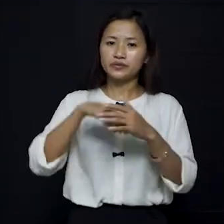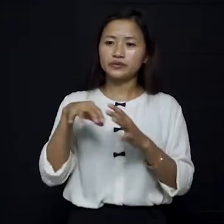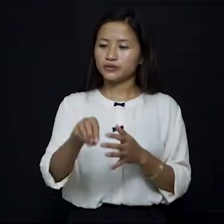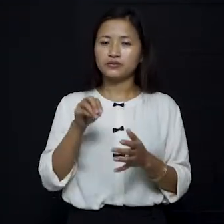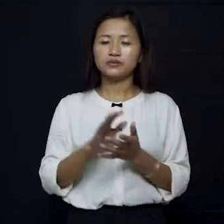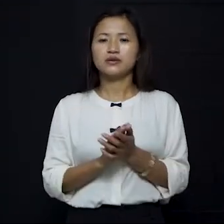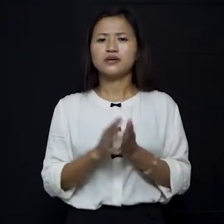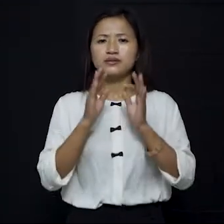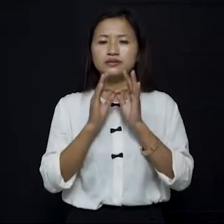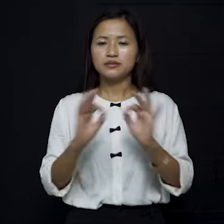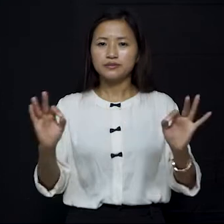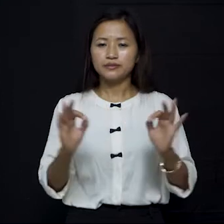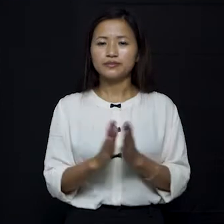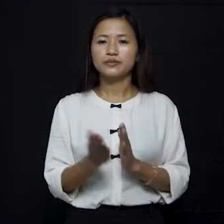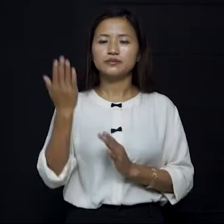simple past tense, okay?